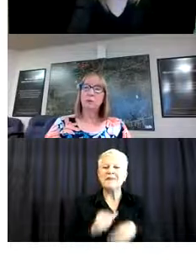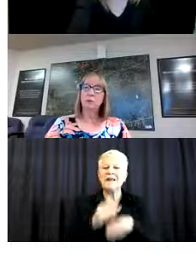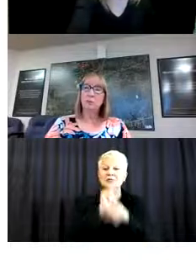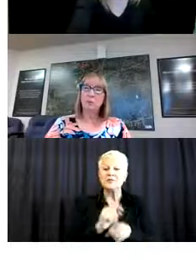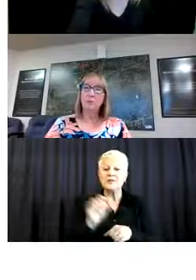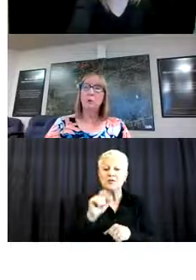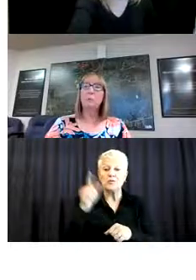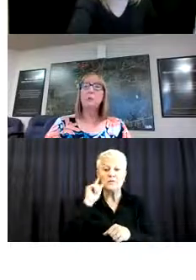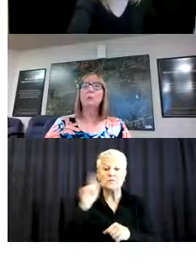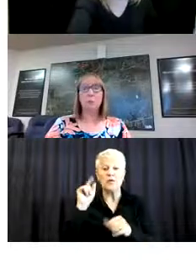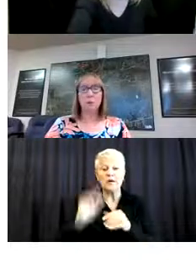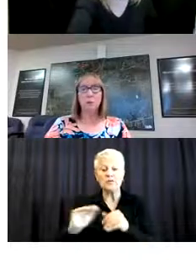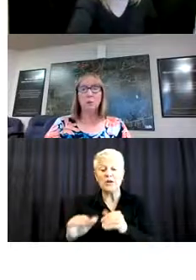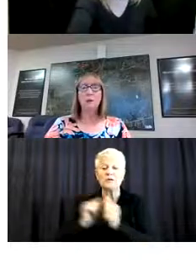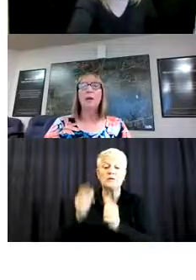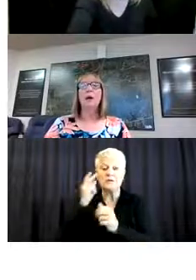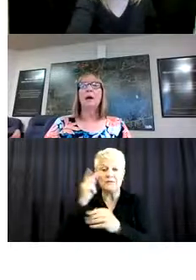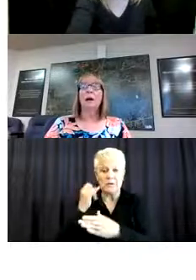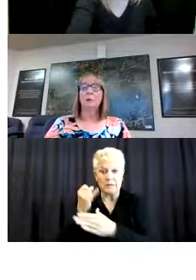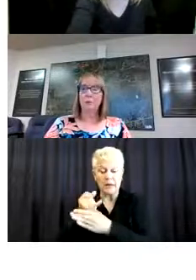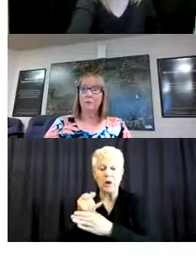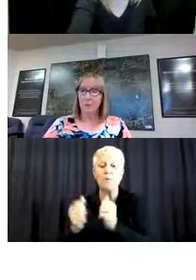will use for travel purposes, most will,